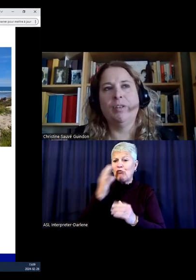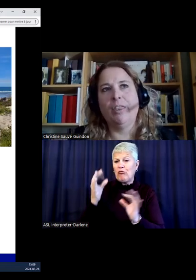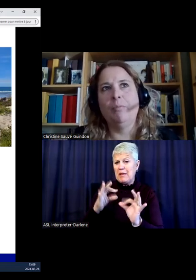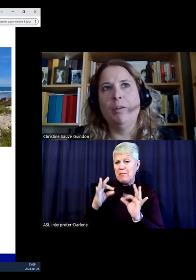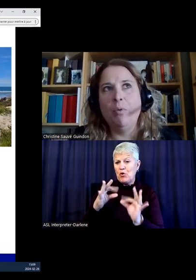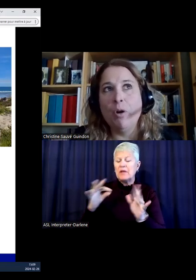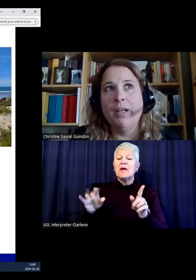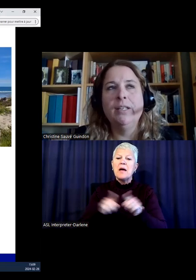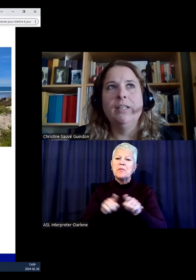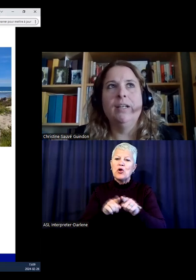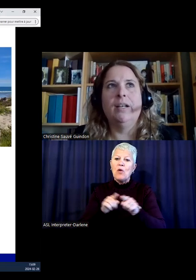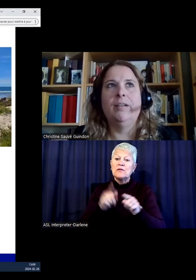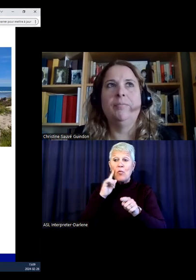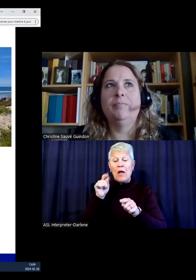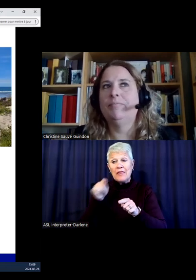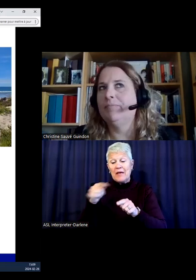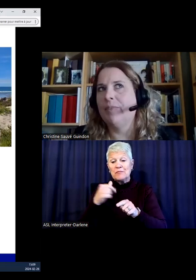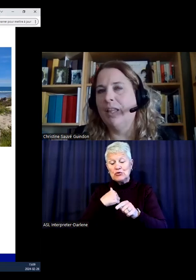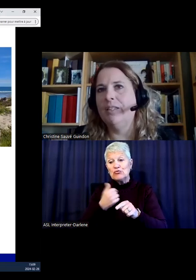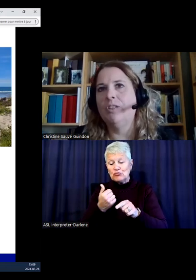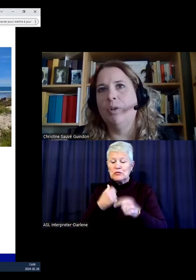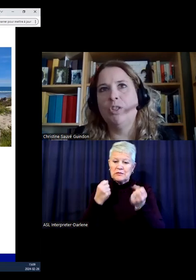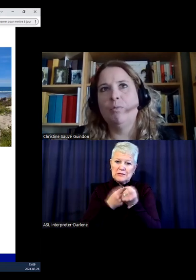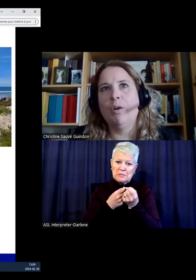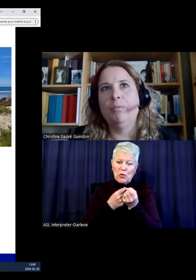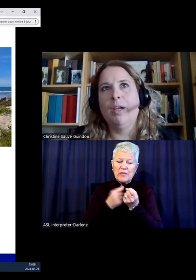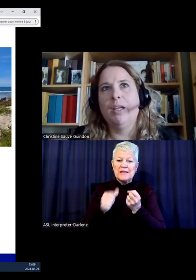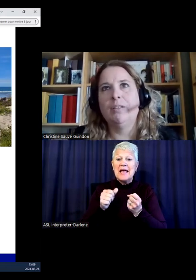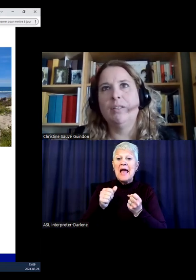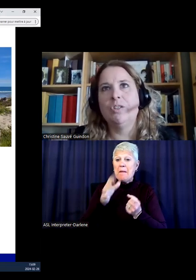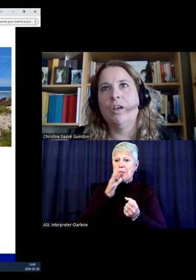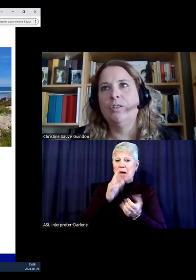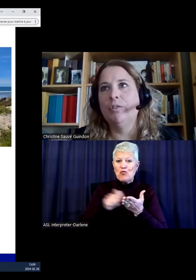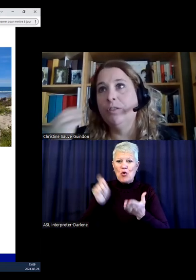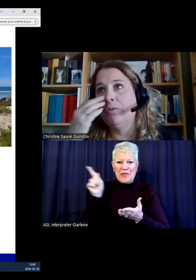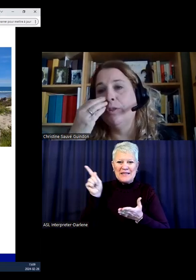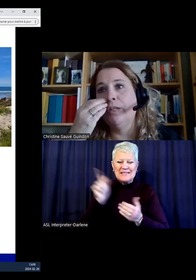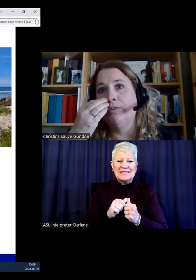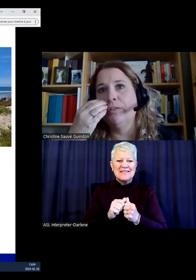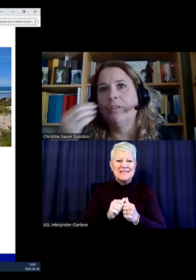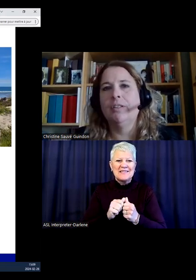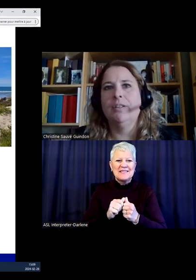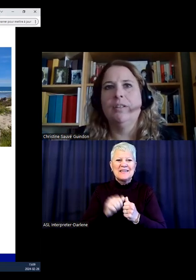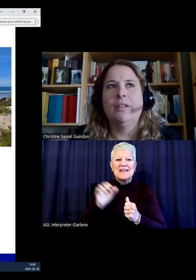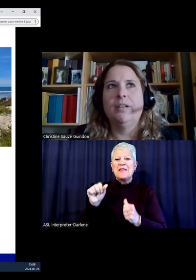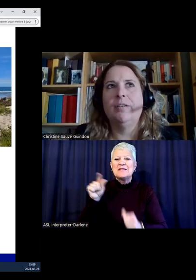But also get them on board. And this is what she wrote, right? So this is Sean through the